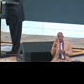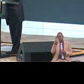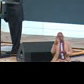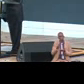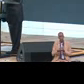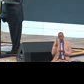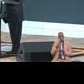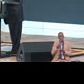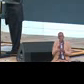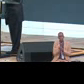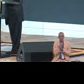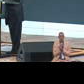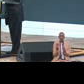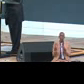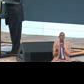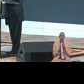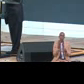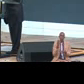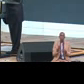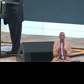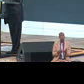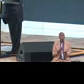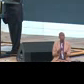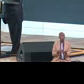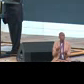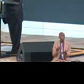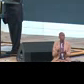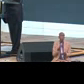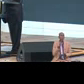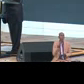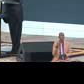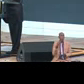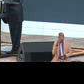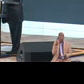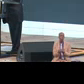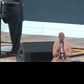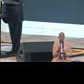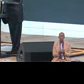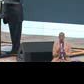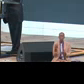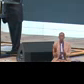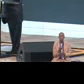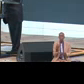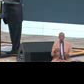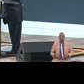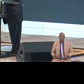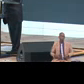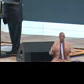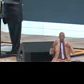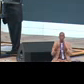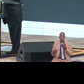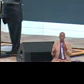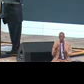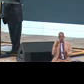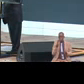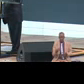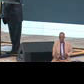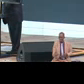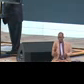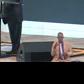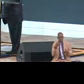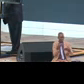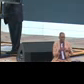be converted. Amen. And sometimes say the wife that gets angry, and whatever instrument he has in